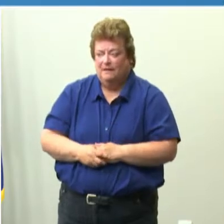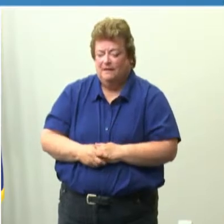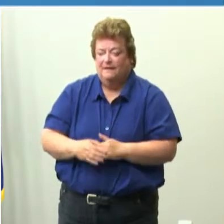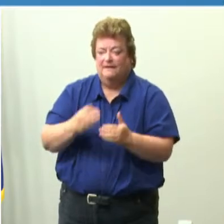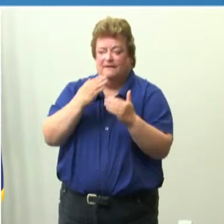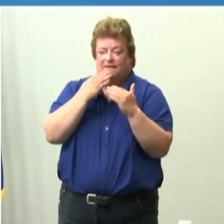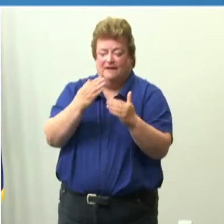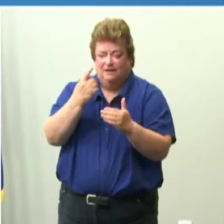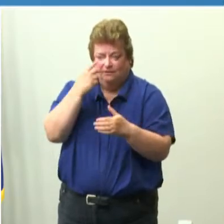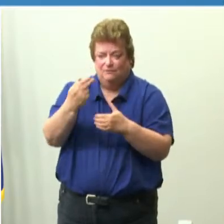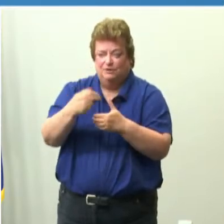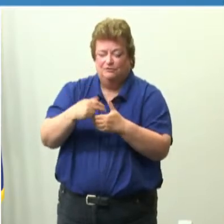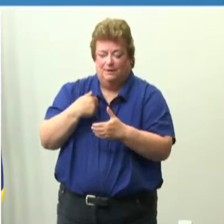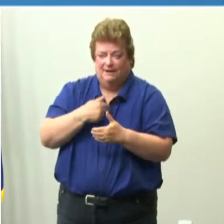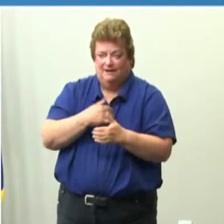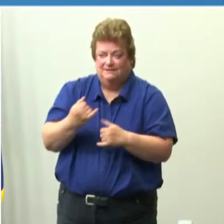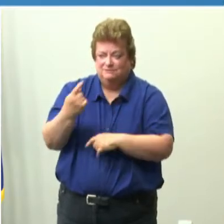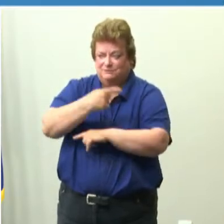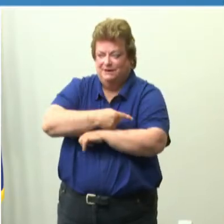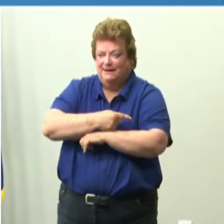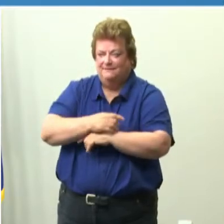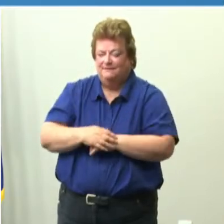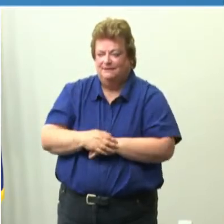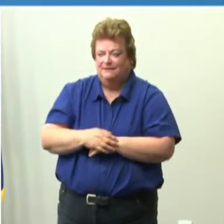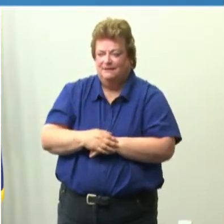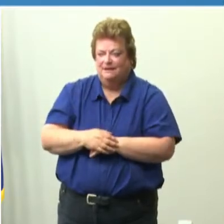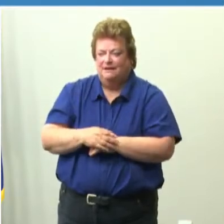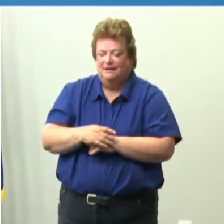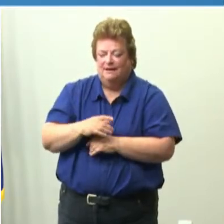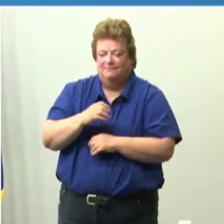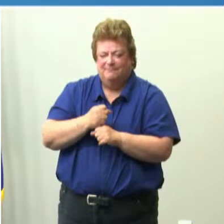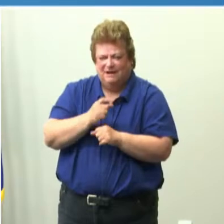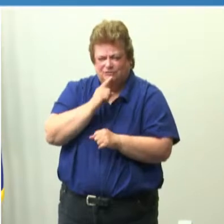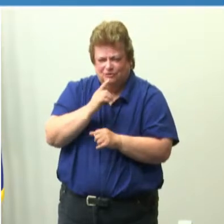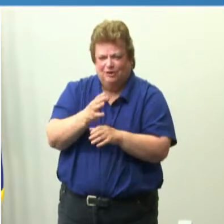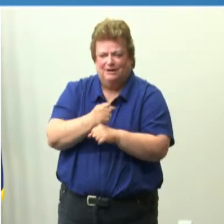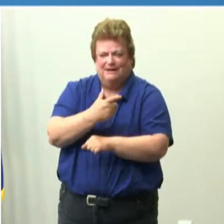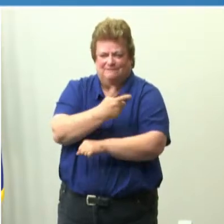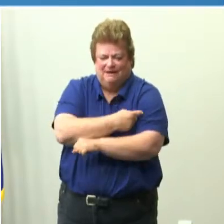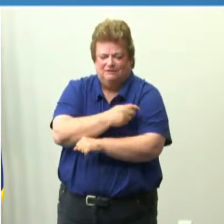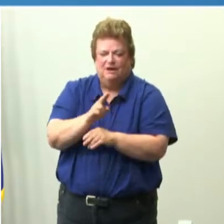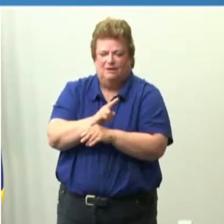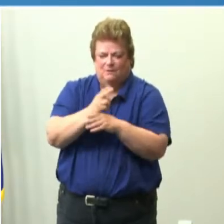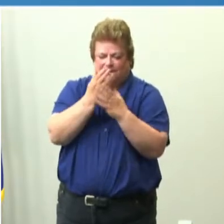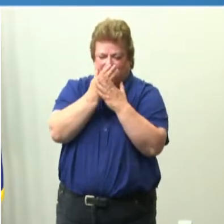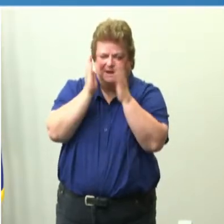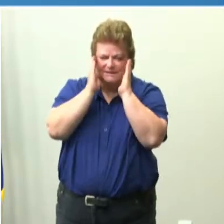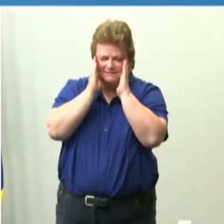Thank you for joining us today. And be sure and get vaccinated and wear your mask.